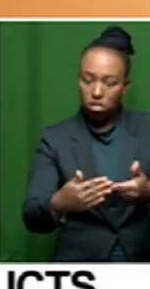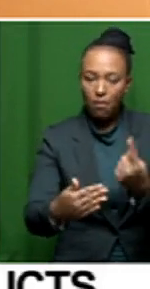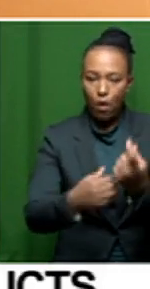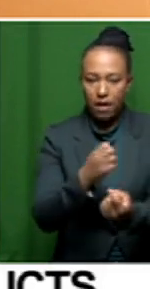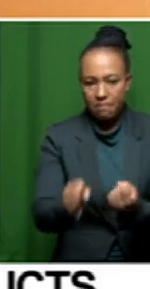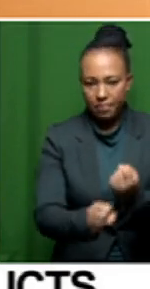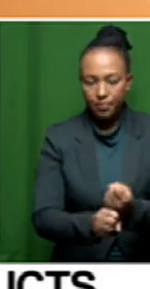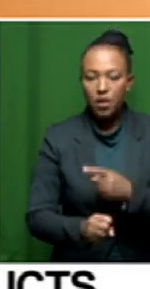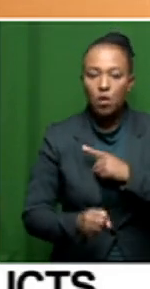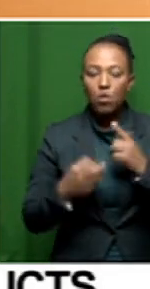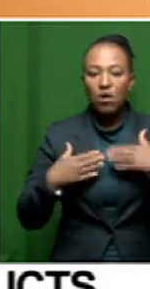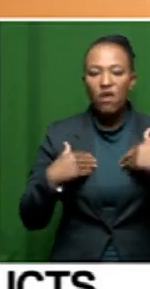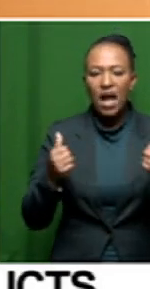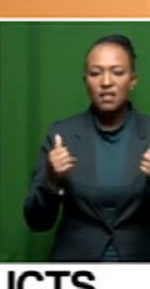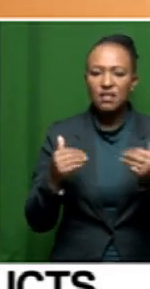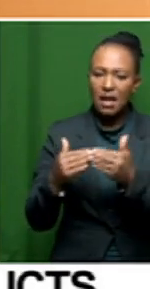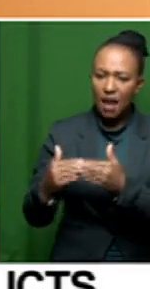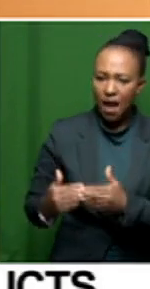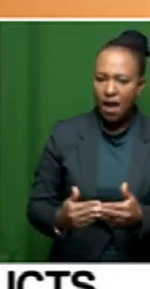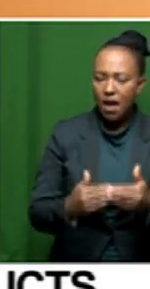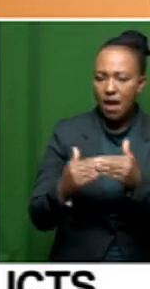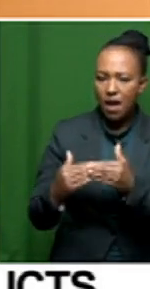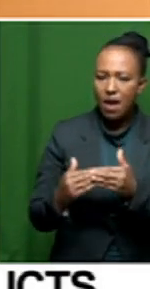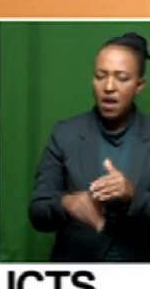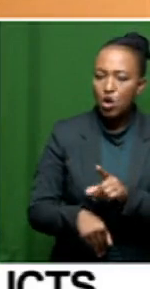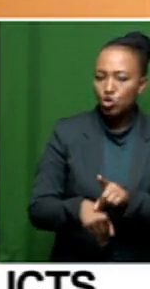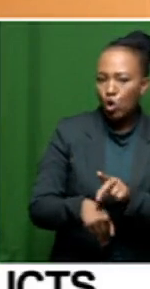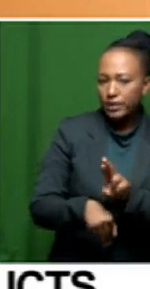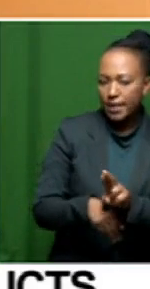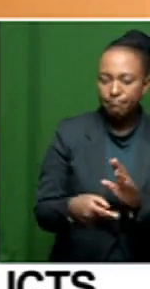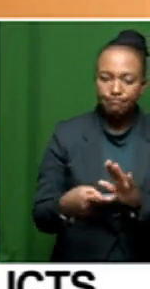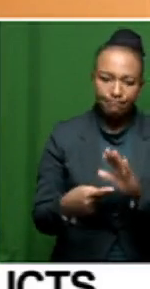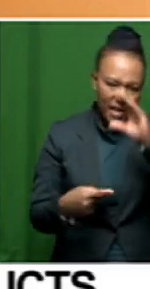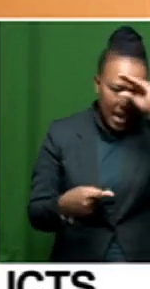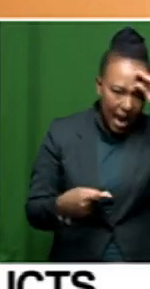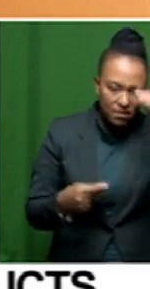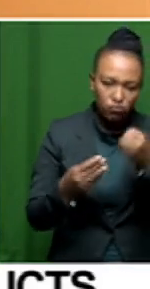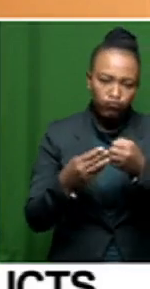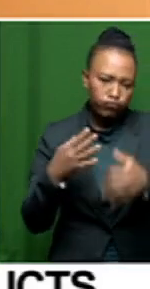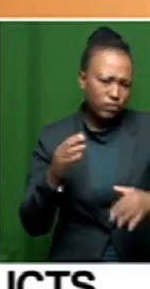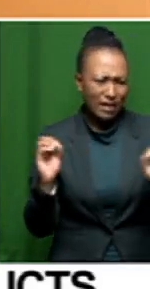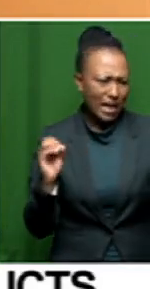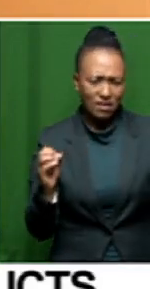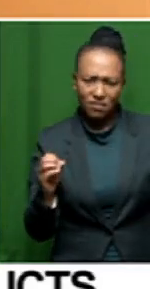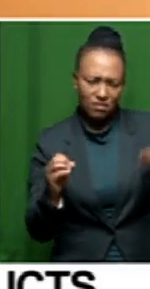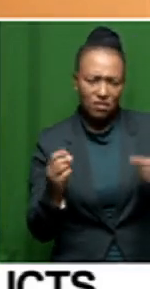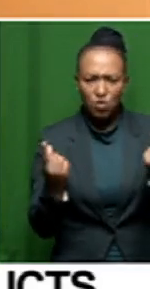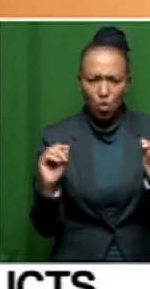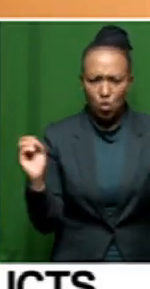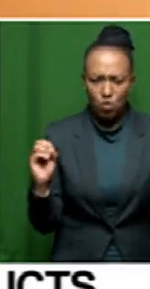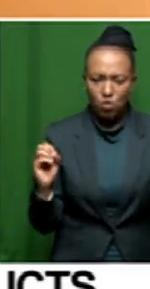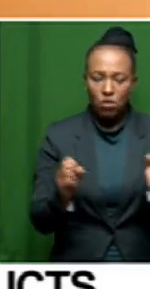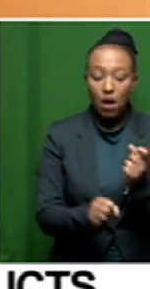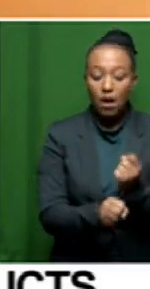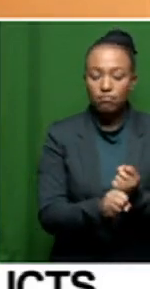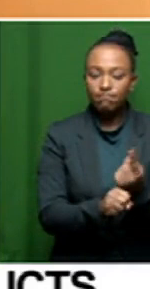healthcare practitioners who work at this facility, they feel that very little to nothing has been done. And then you have the